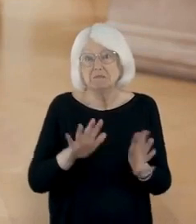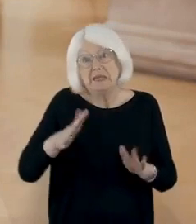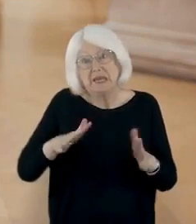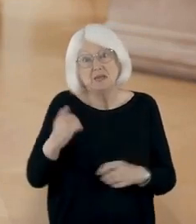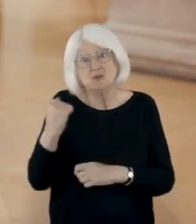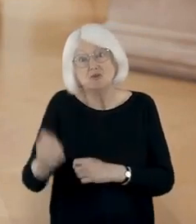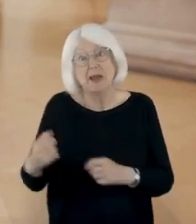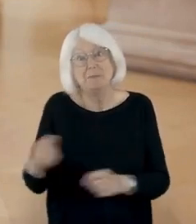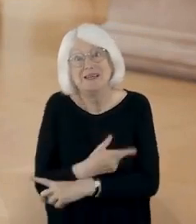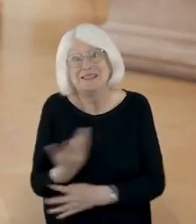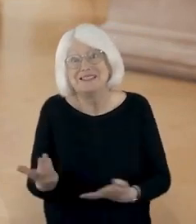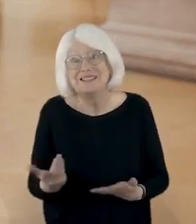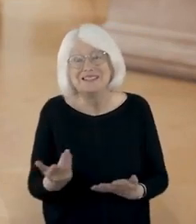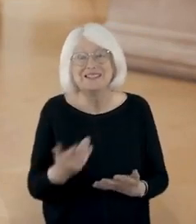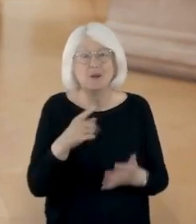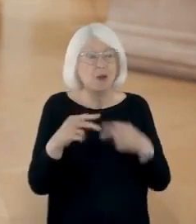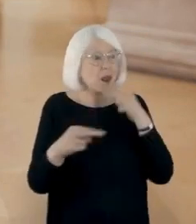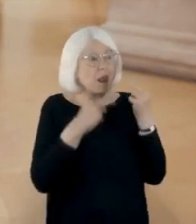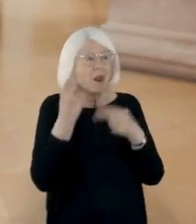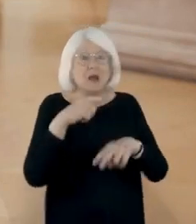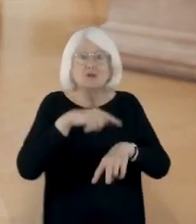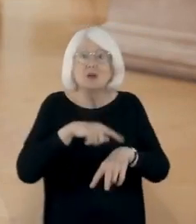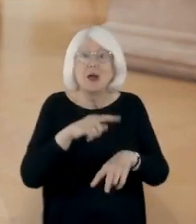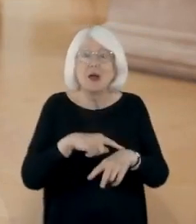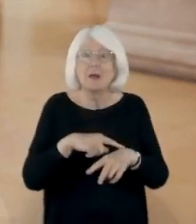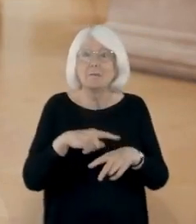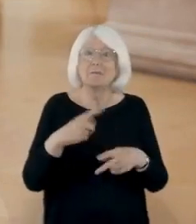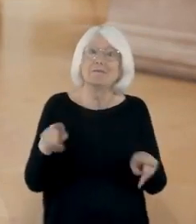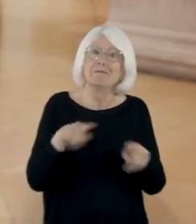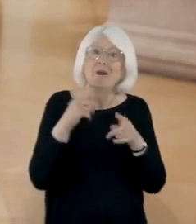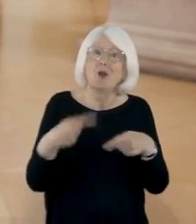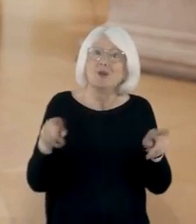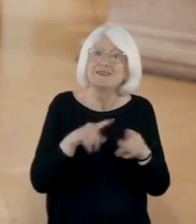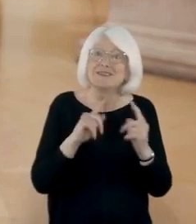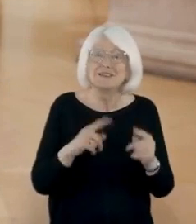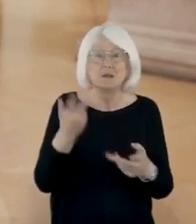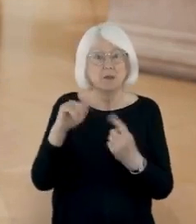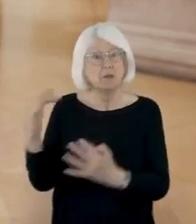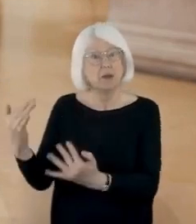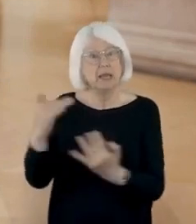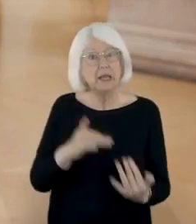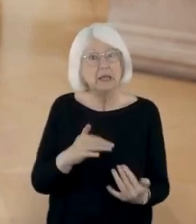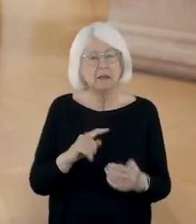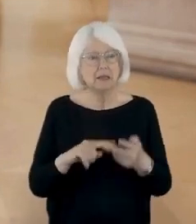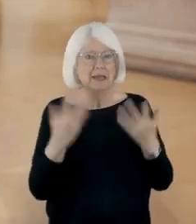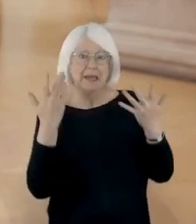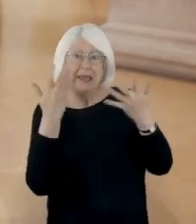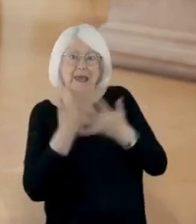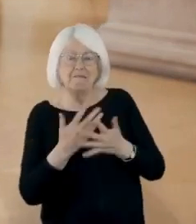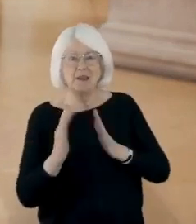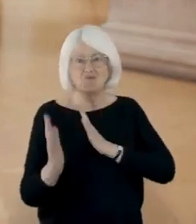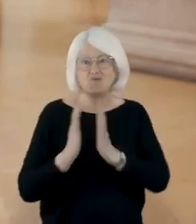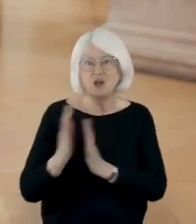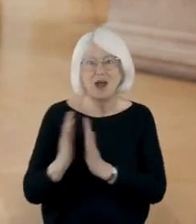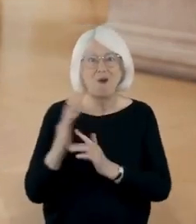classics, allowing tour groups to listen to sublime music in our wonderful building. Evening rush hour jazz offers